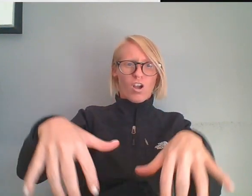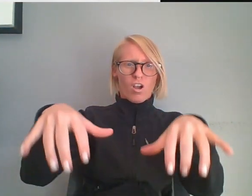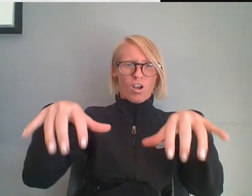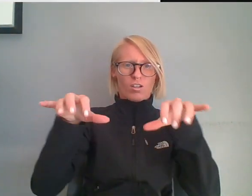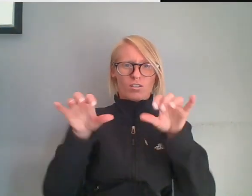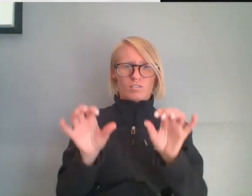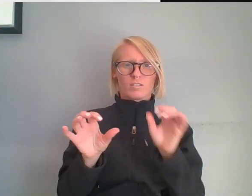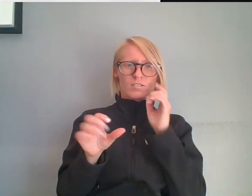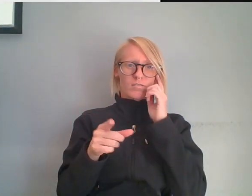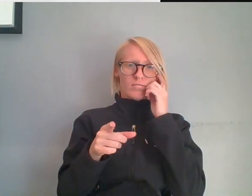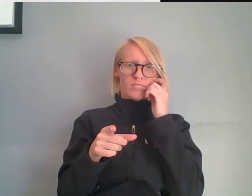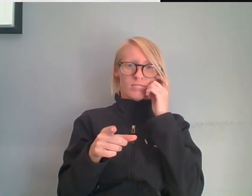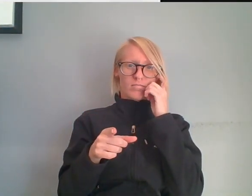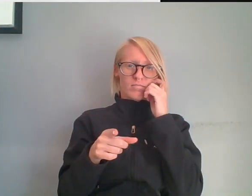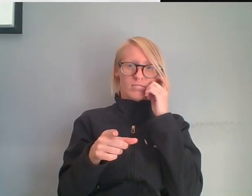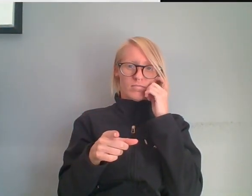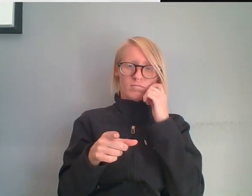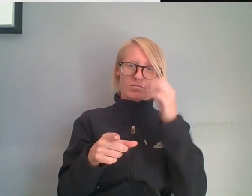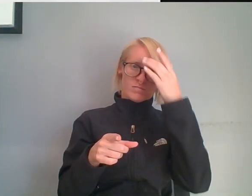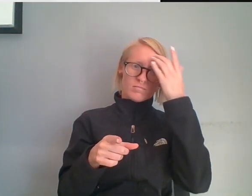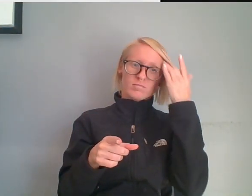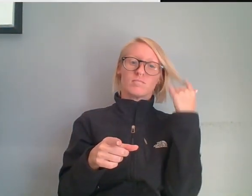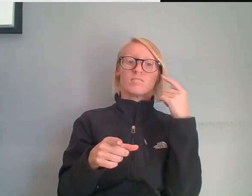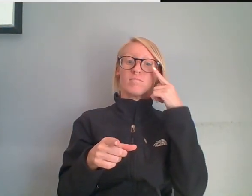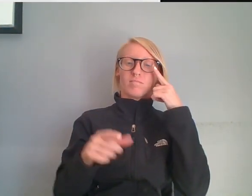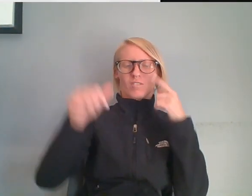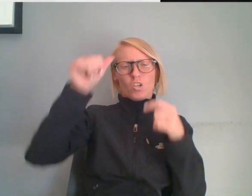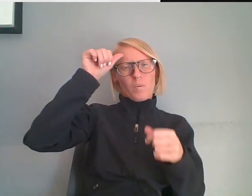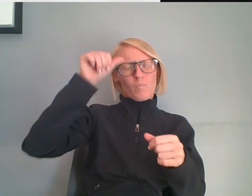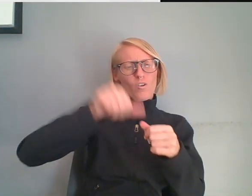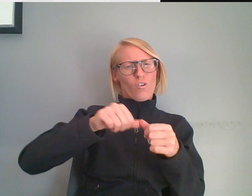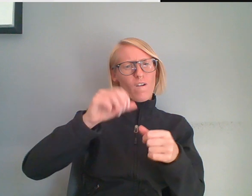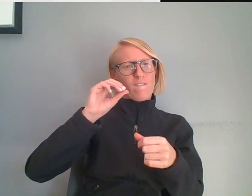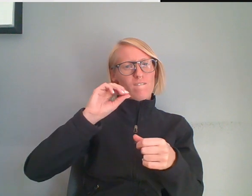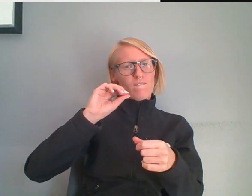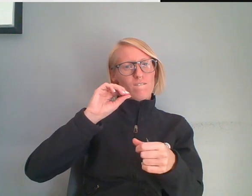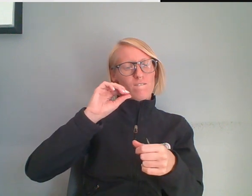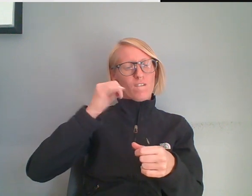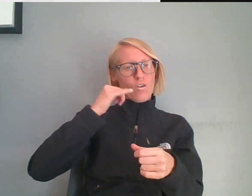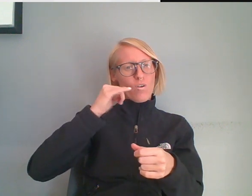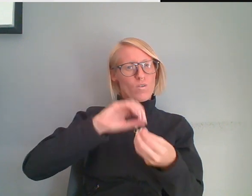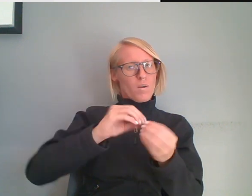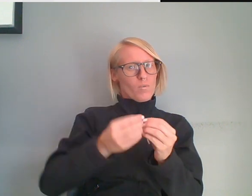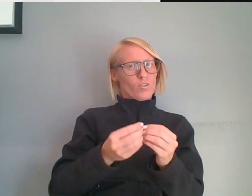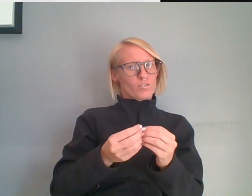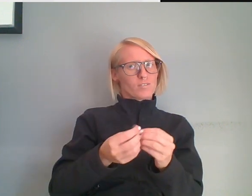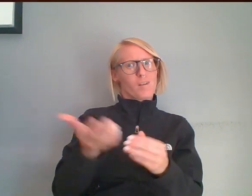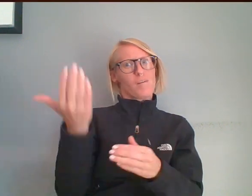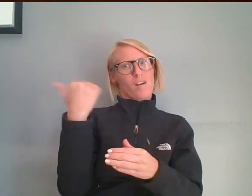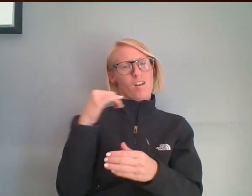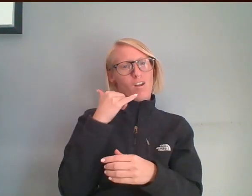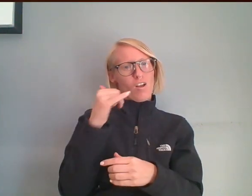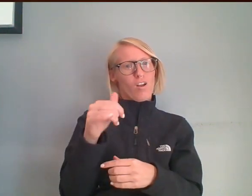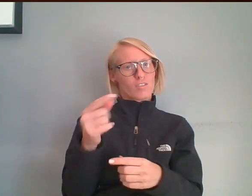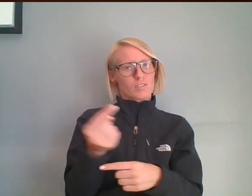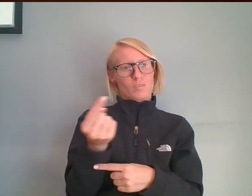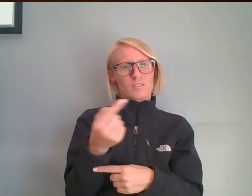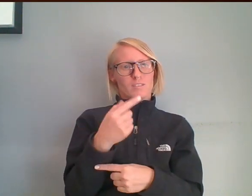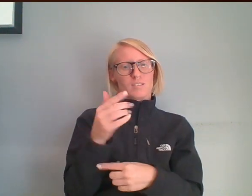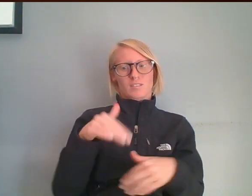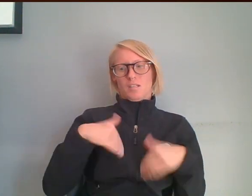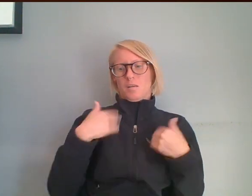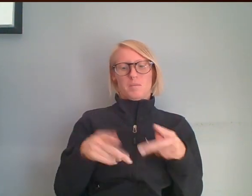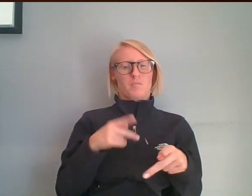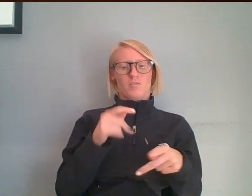I remember, phone numbers. When you had to remember them if you wanted to call somebody. Okay, young folks today don't need to